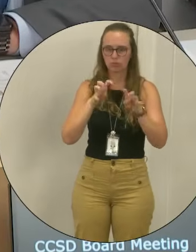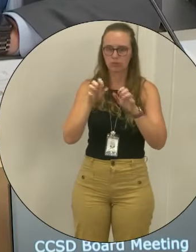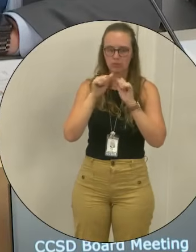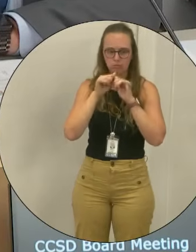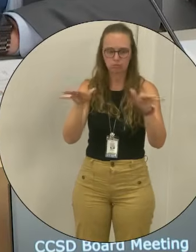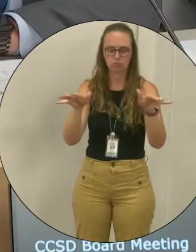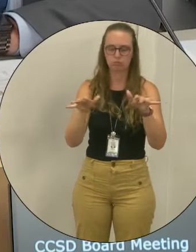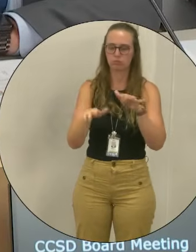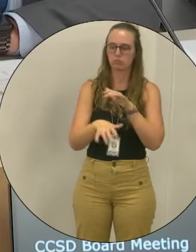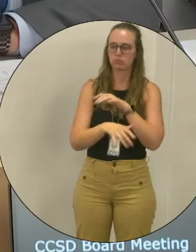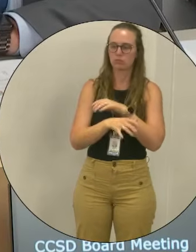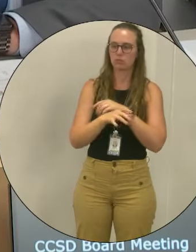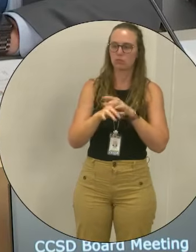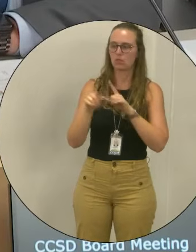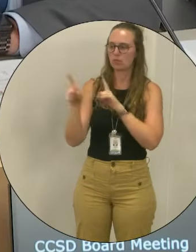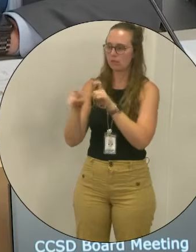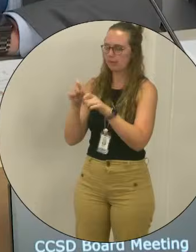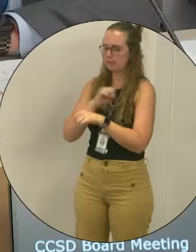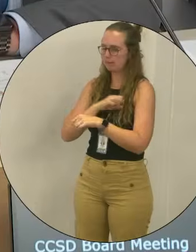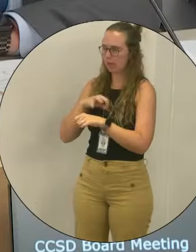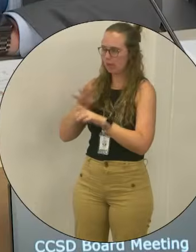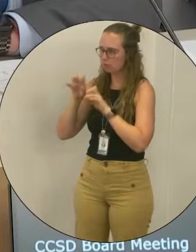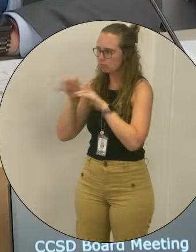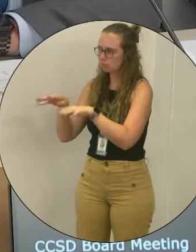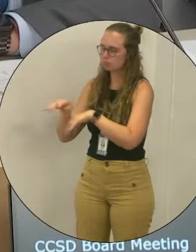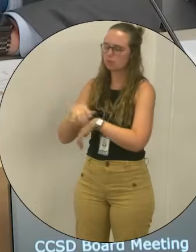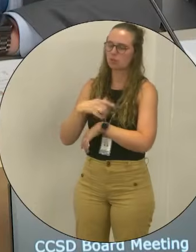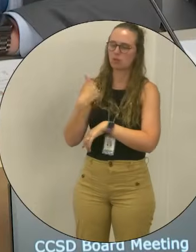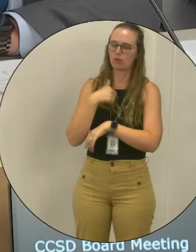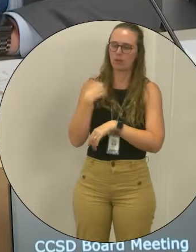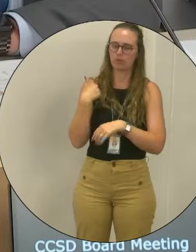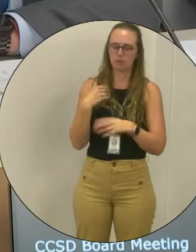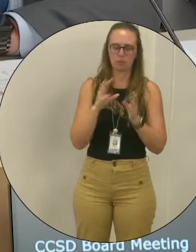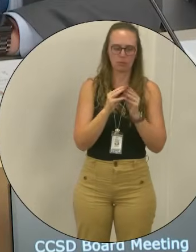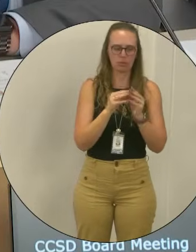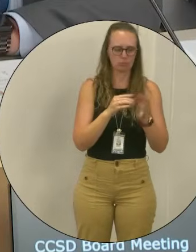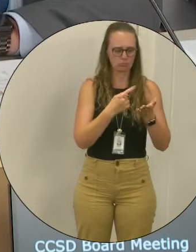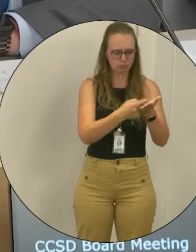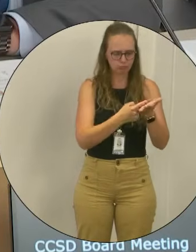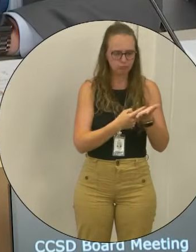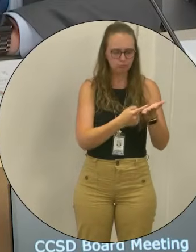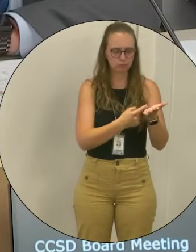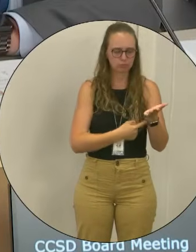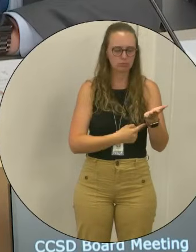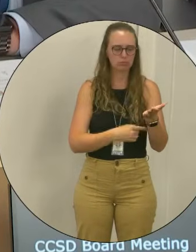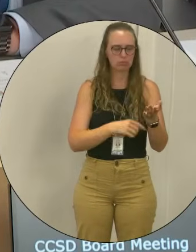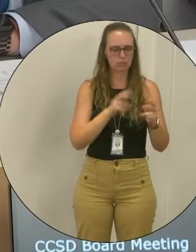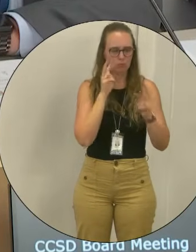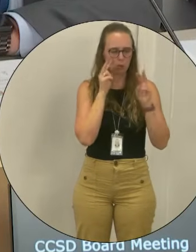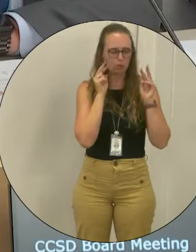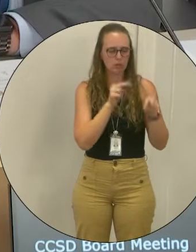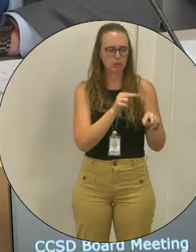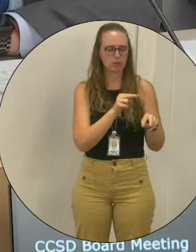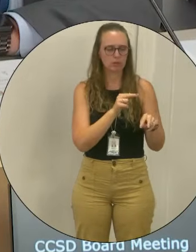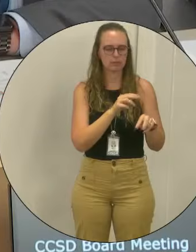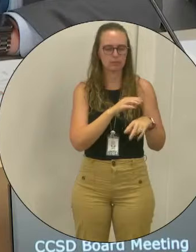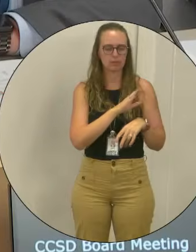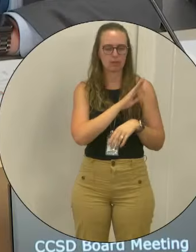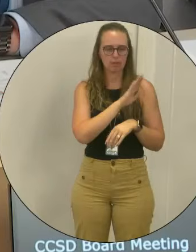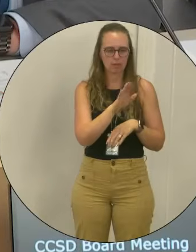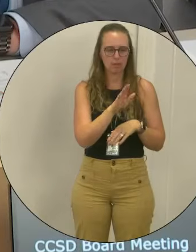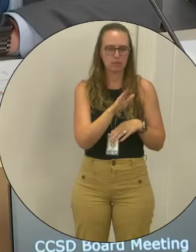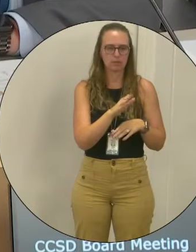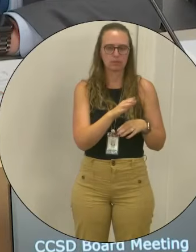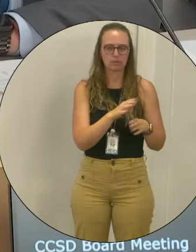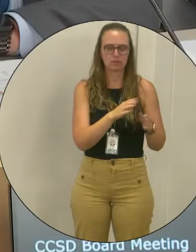and then we survey the staff, and then we're able to have a debrief section, and then we actually look at what action plans